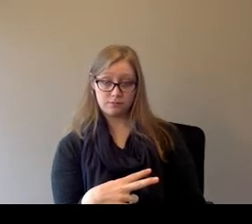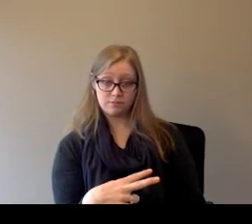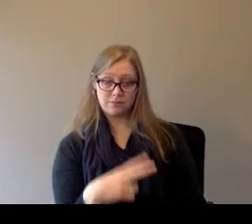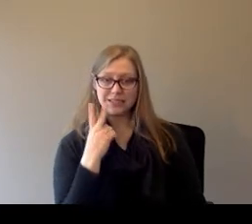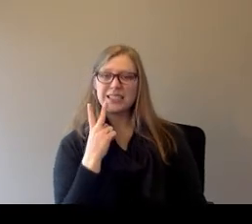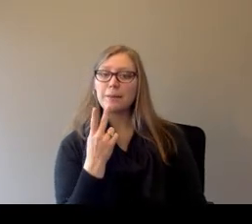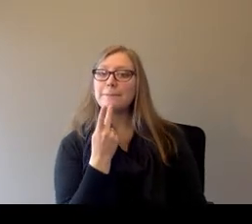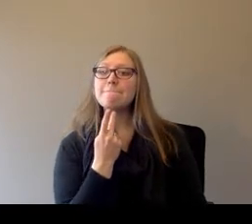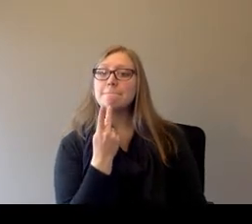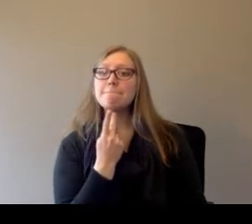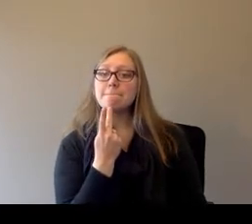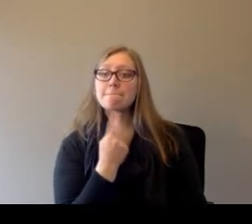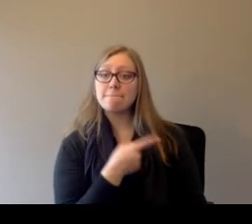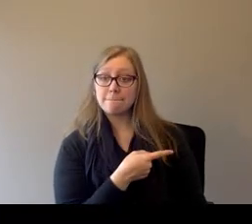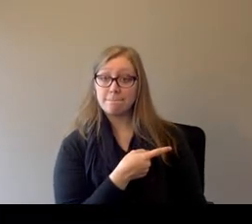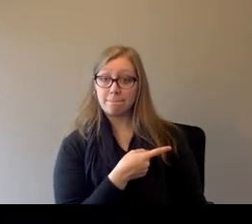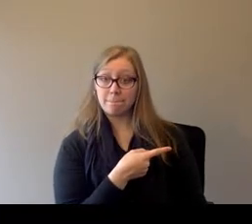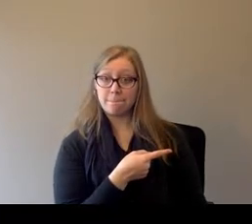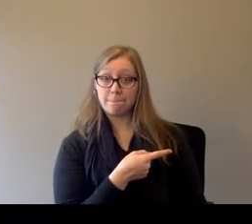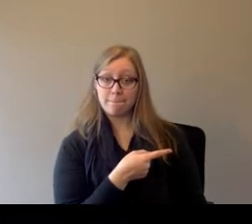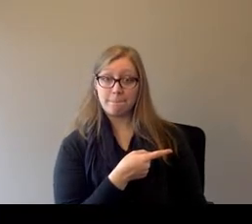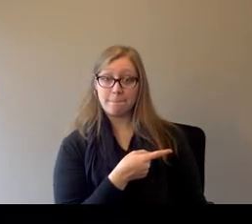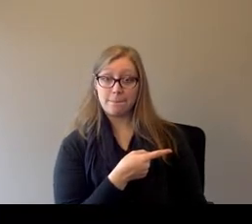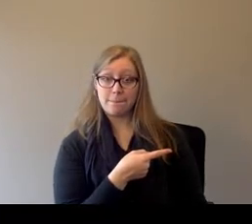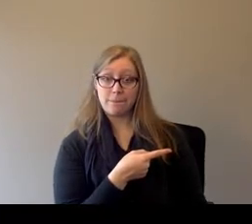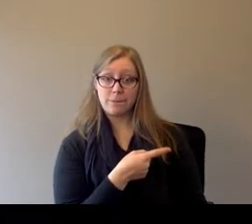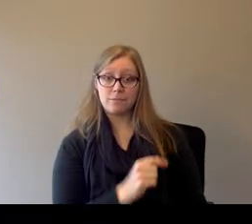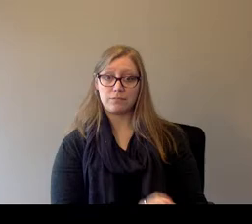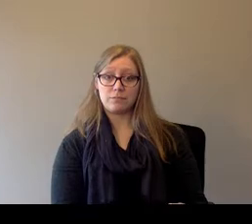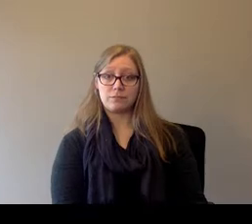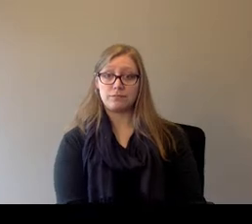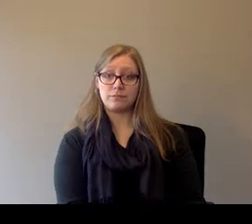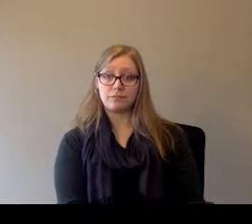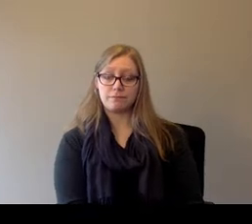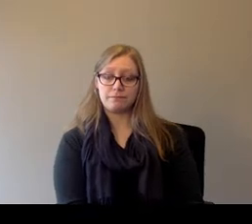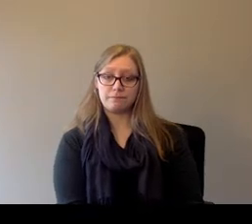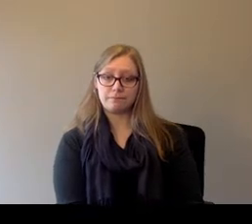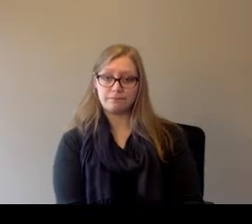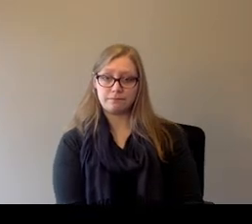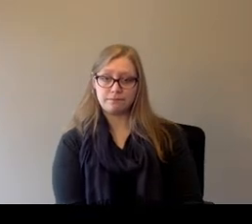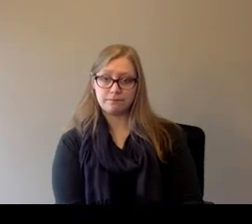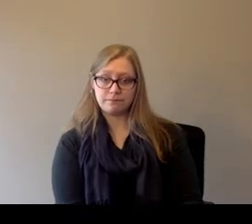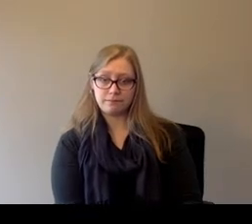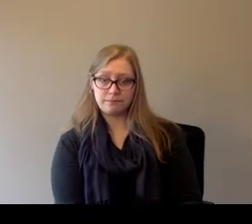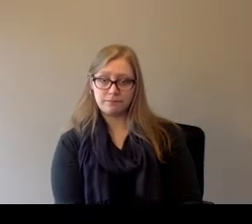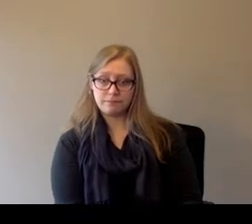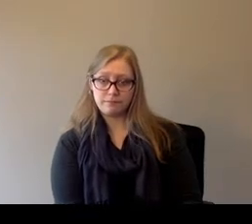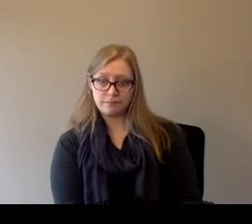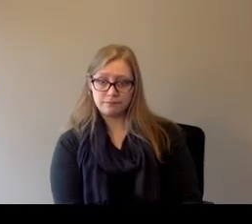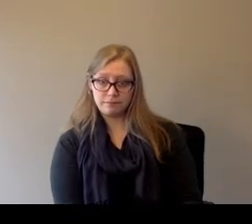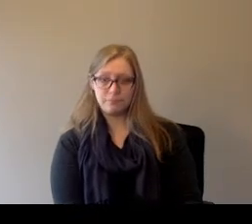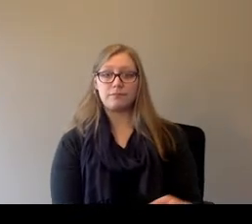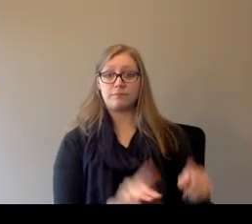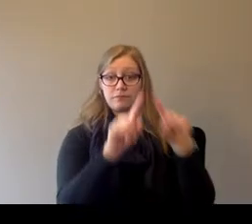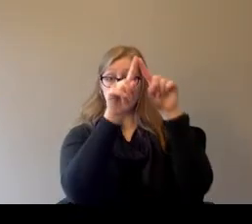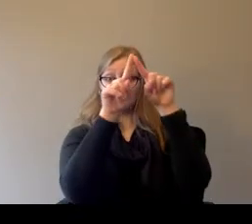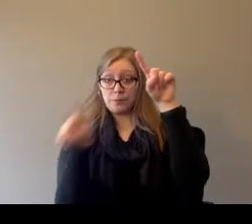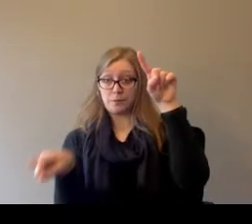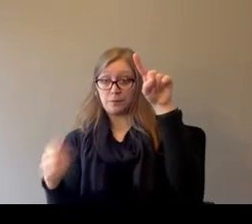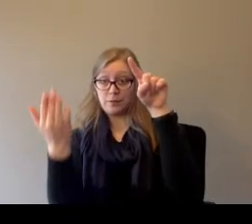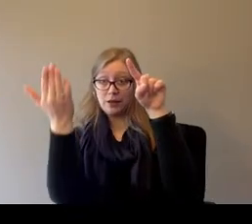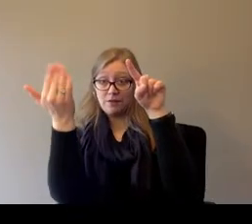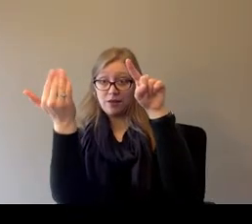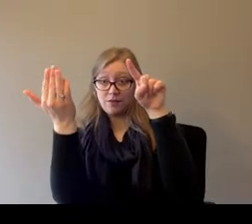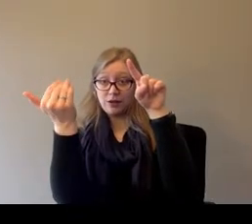ABD, we can see that it has one side that's 15, one side